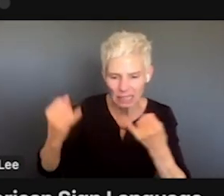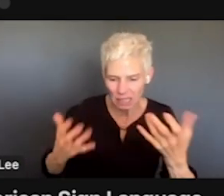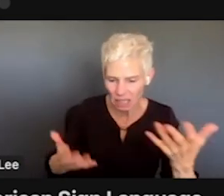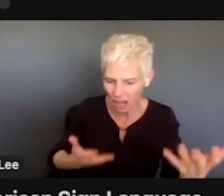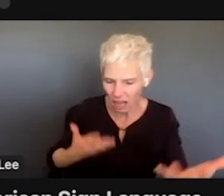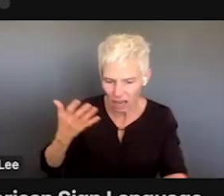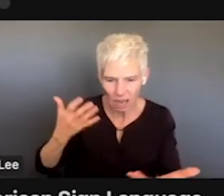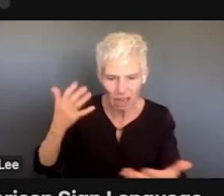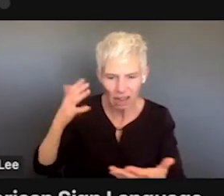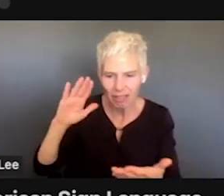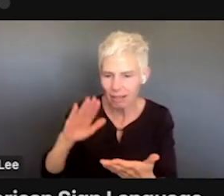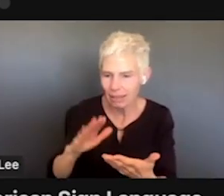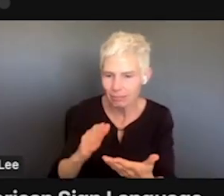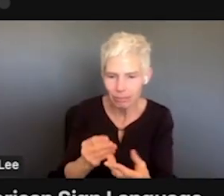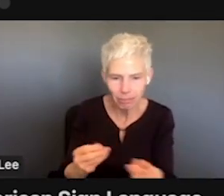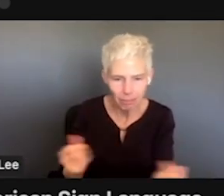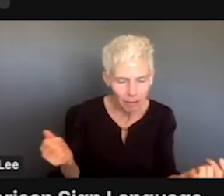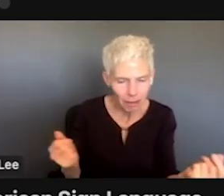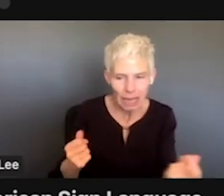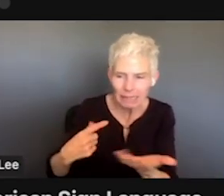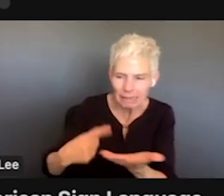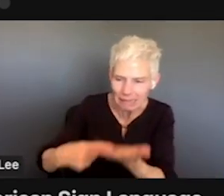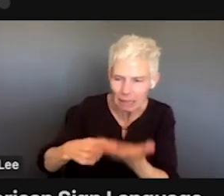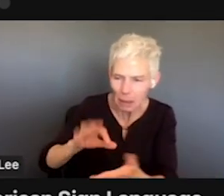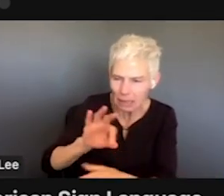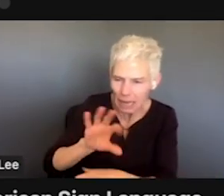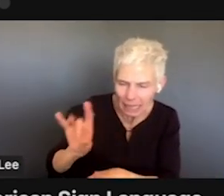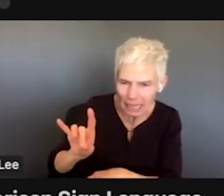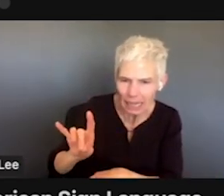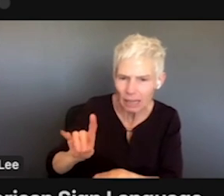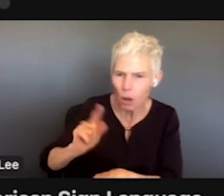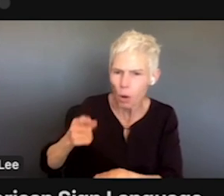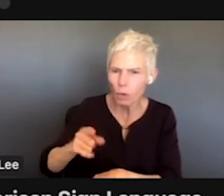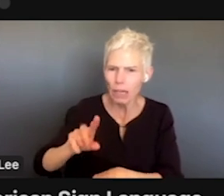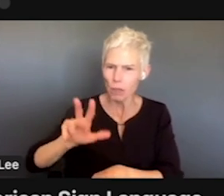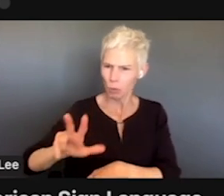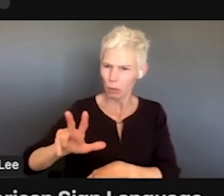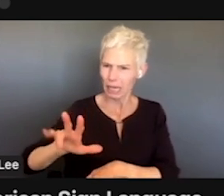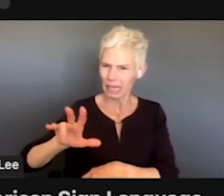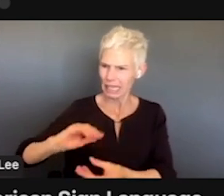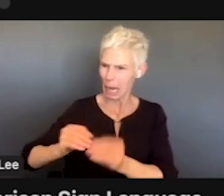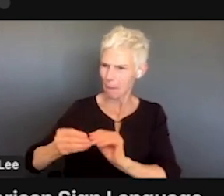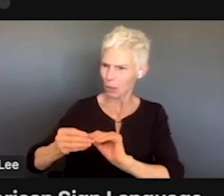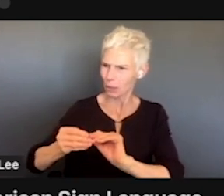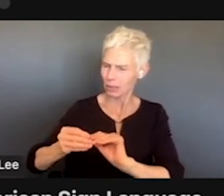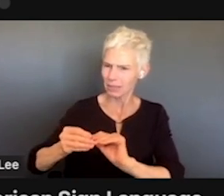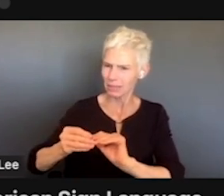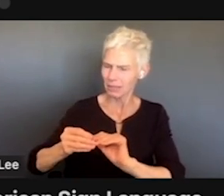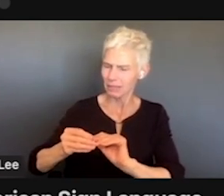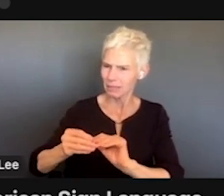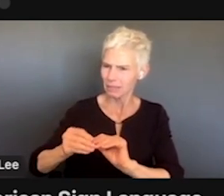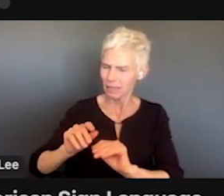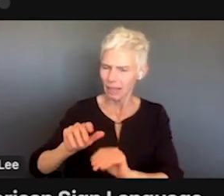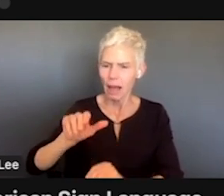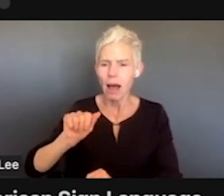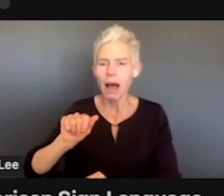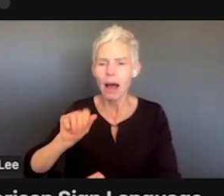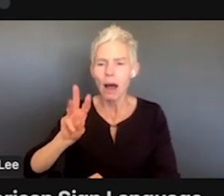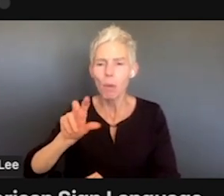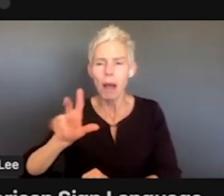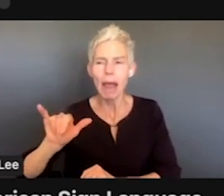talking about 988 and just 3 numbers away. And I was like, that kind of rhymes. Maybe we should try to build on